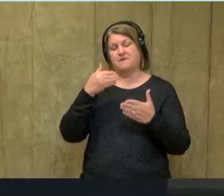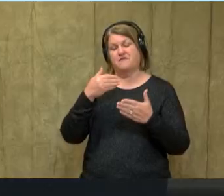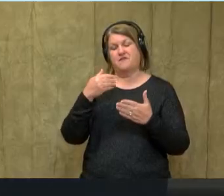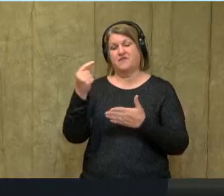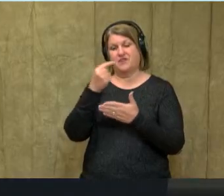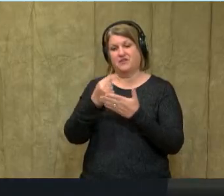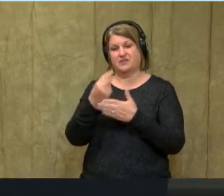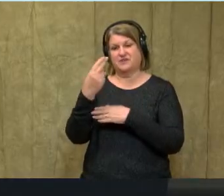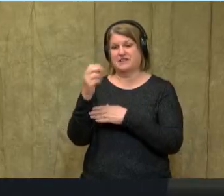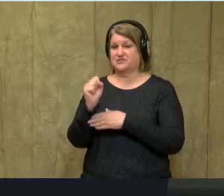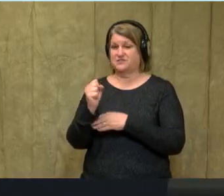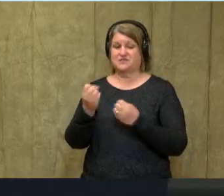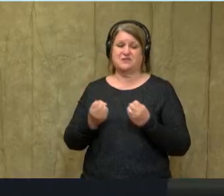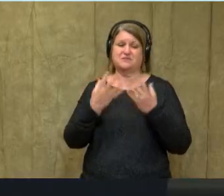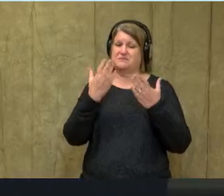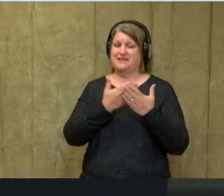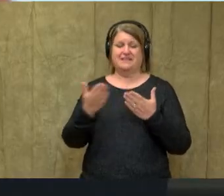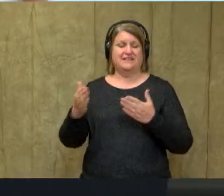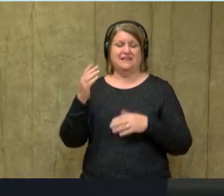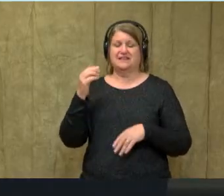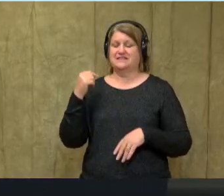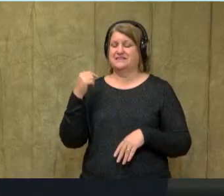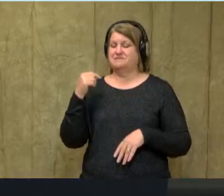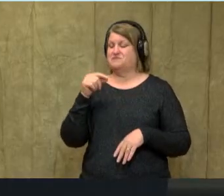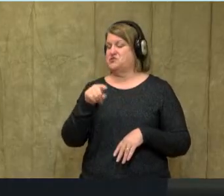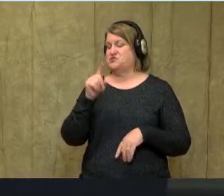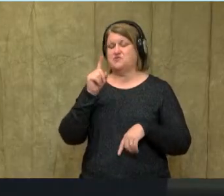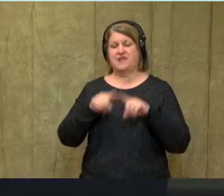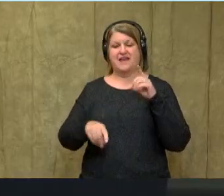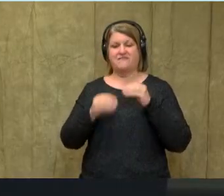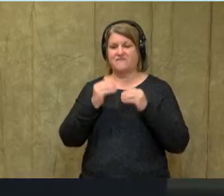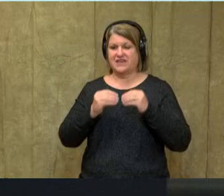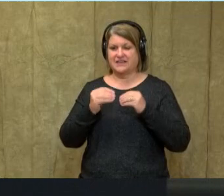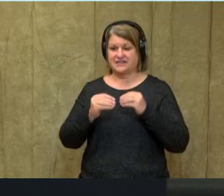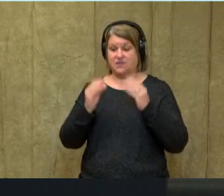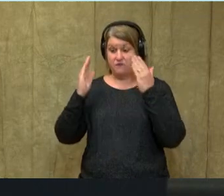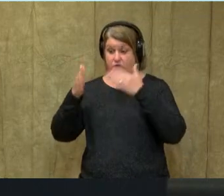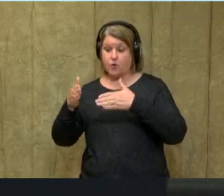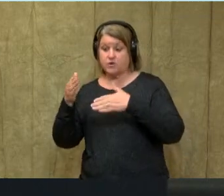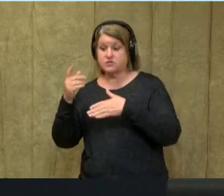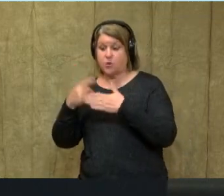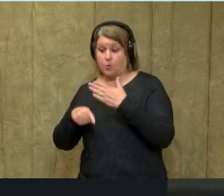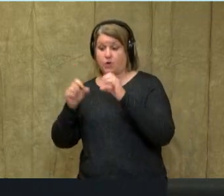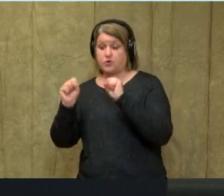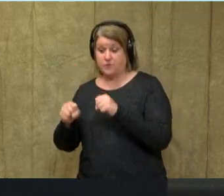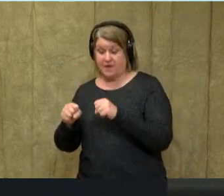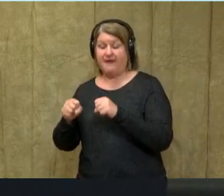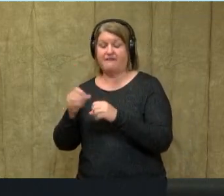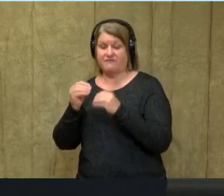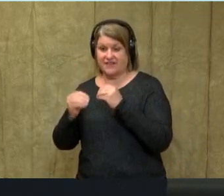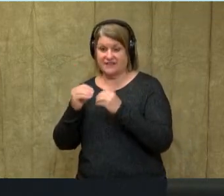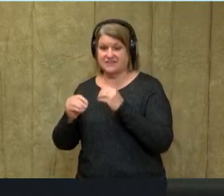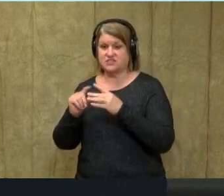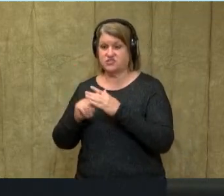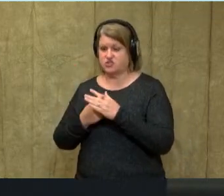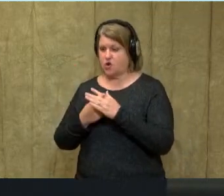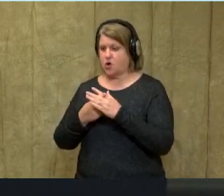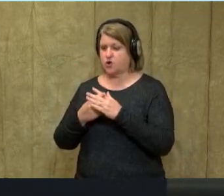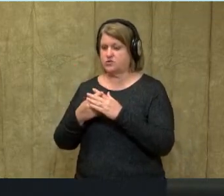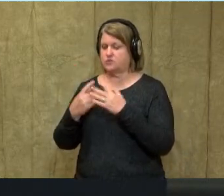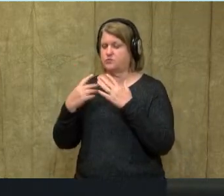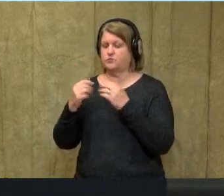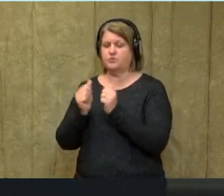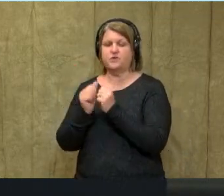you're never going to be able to fix. Focus on what you can do. Yeah. Start there. Start from where you're strongest, your